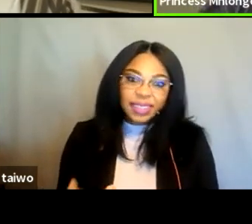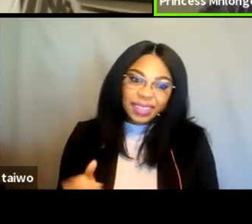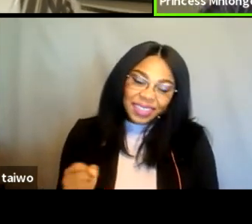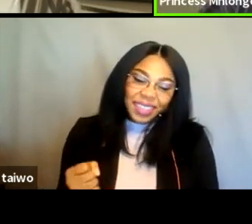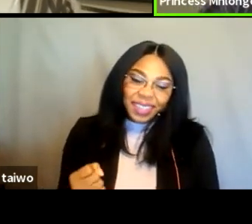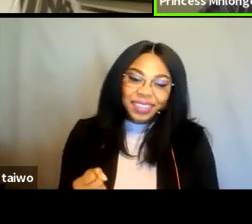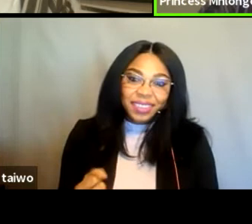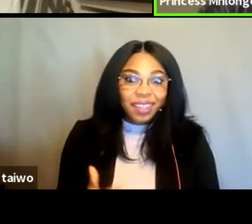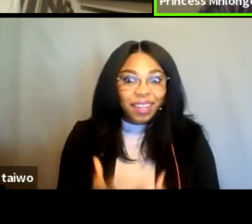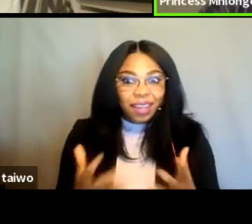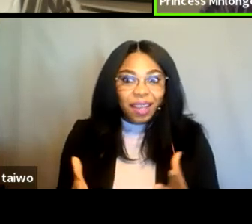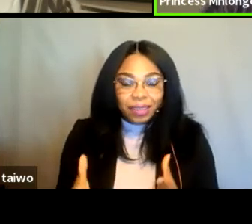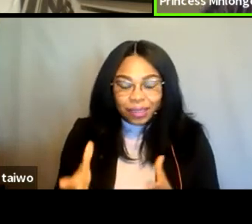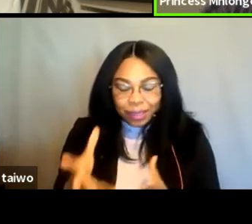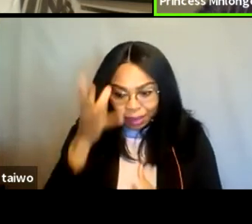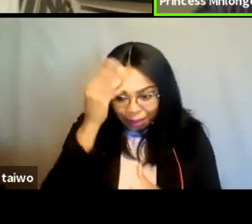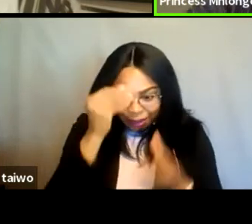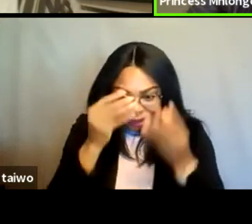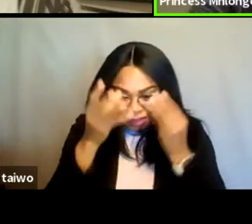A lot to take in.